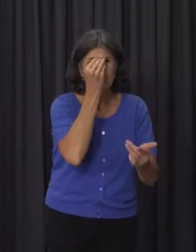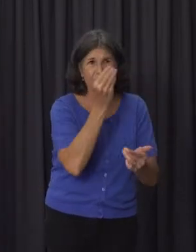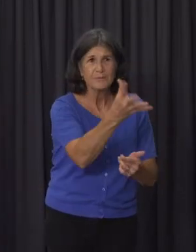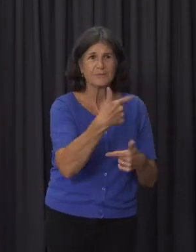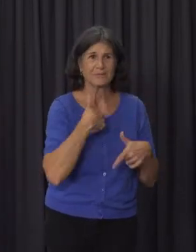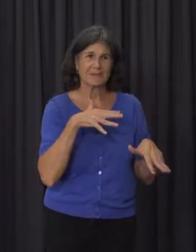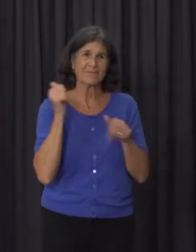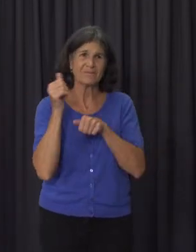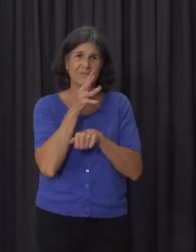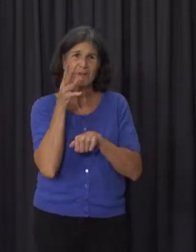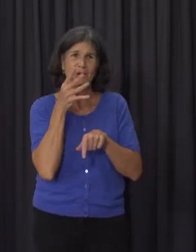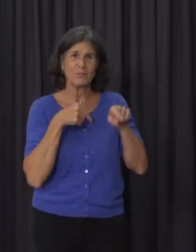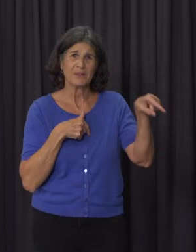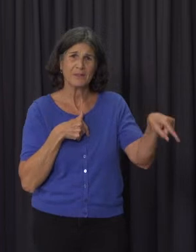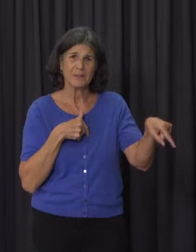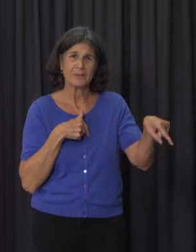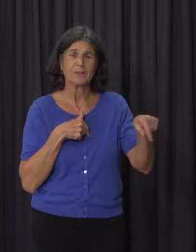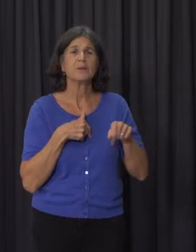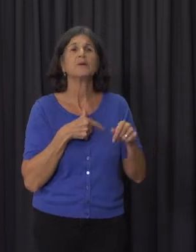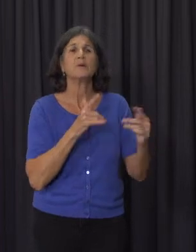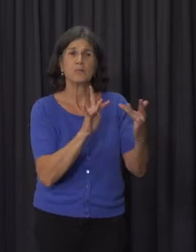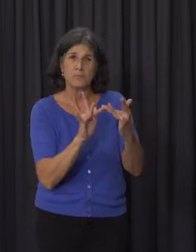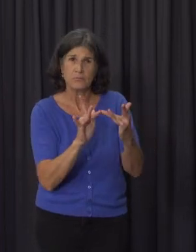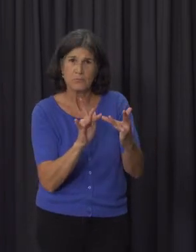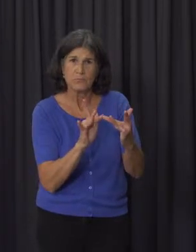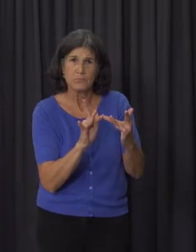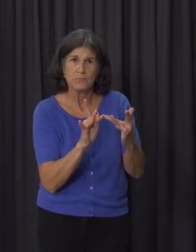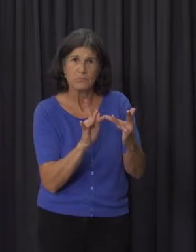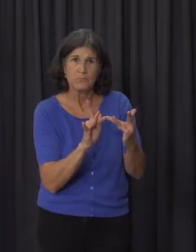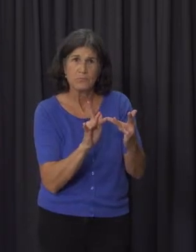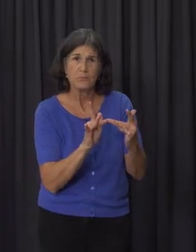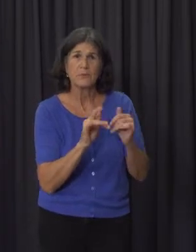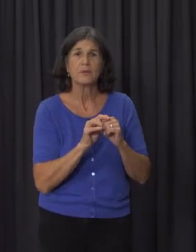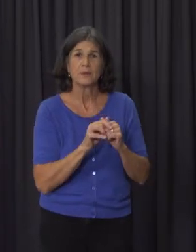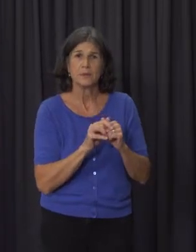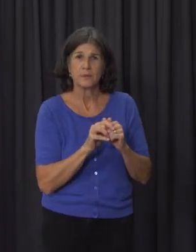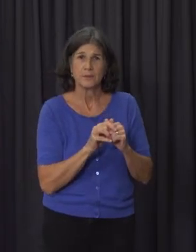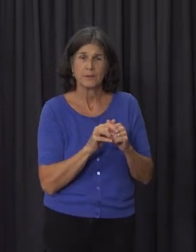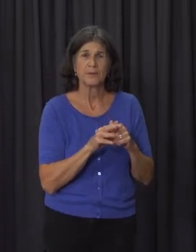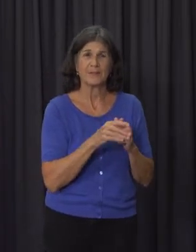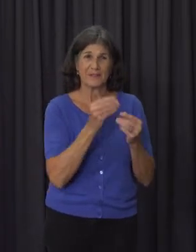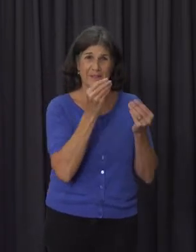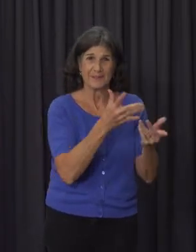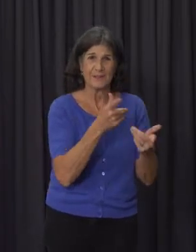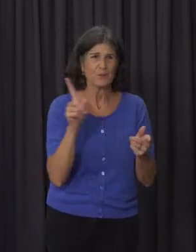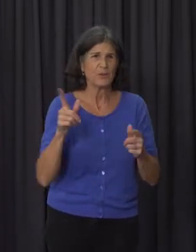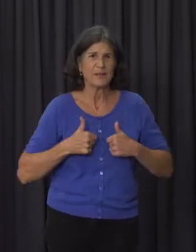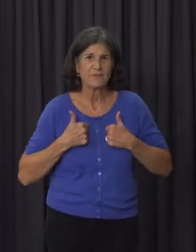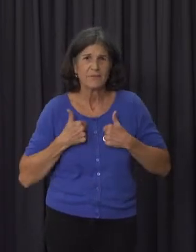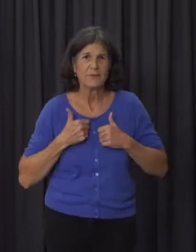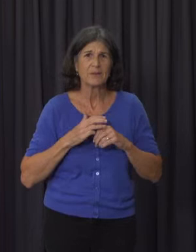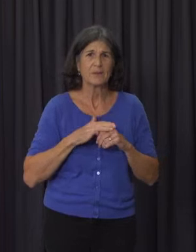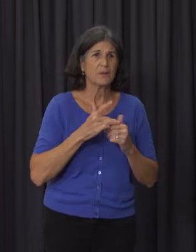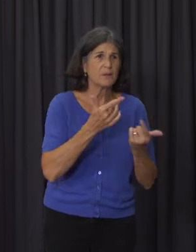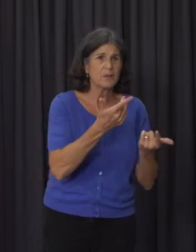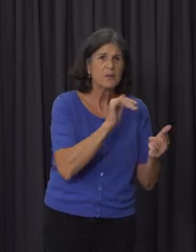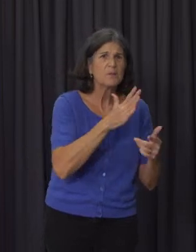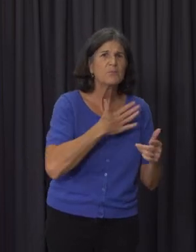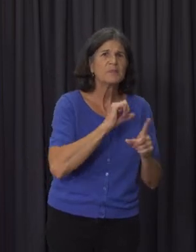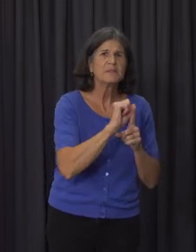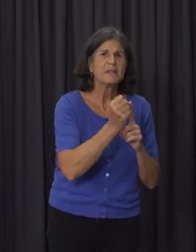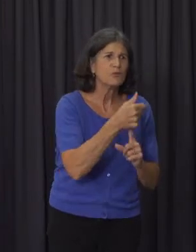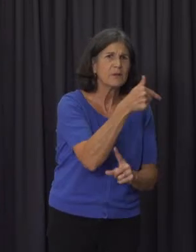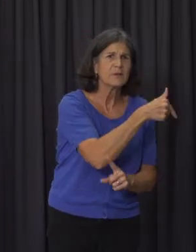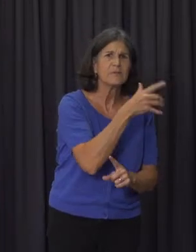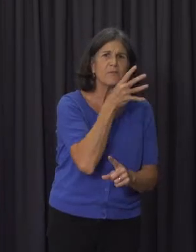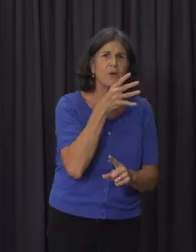need to identify the specific risk for that area, and they need to clearly understand the risk that they're taking on. But I